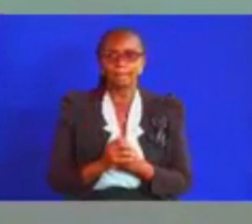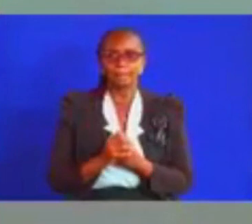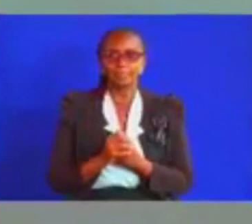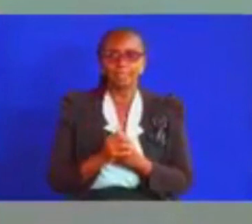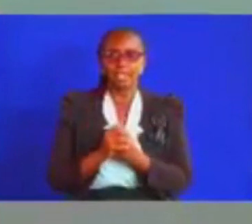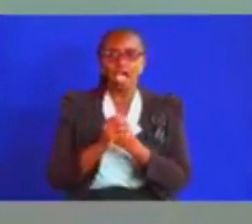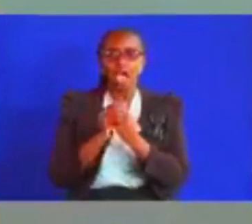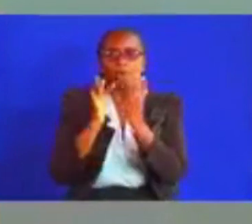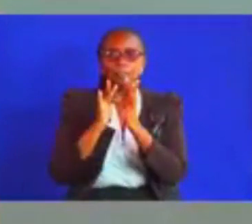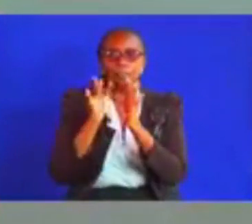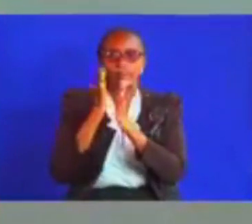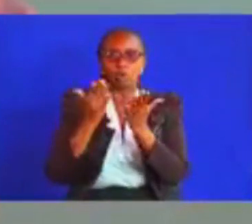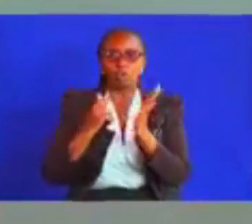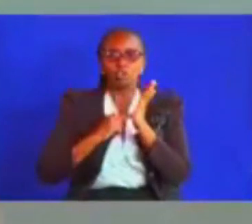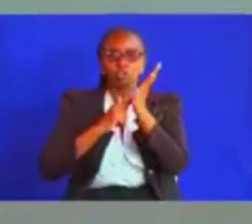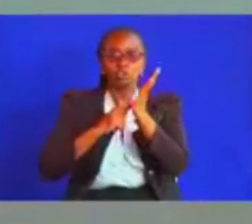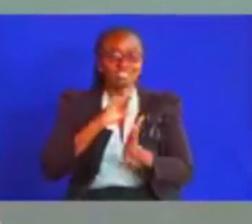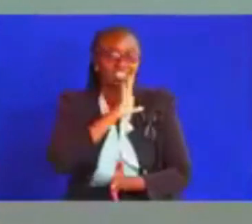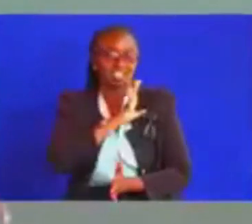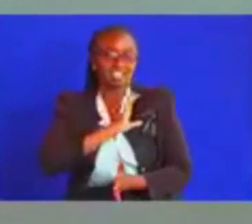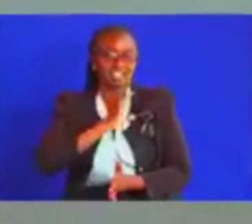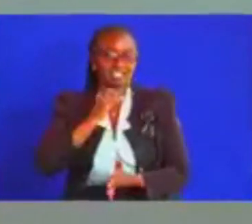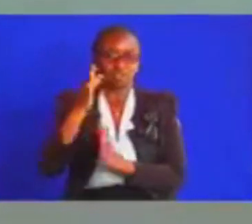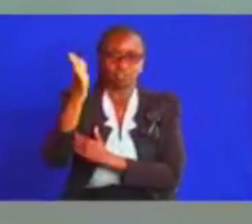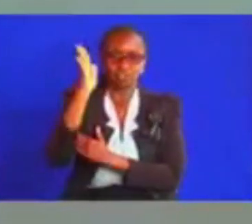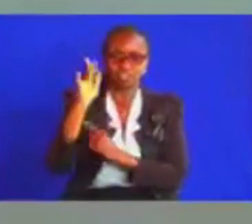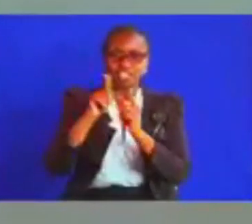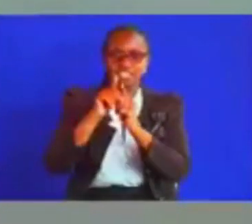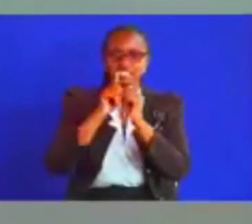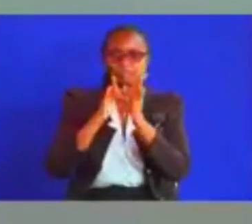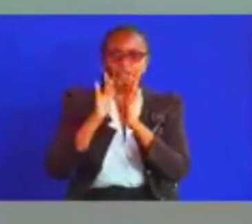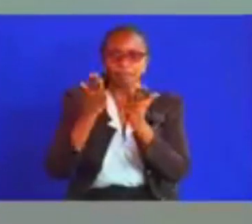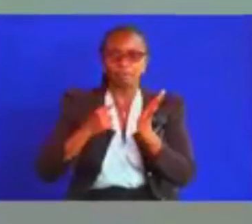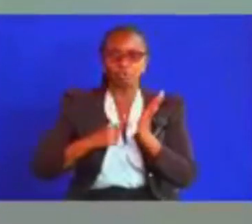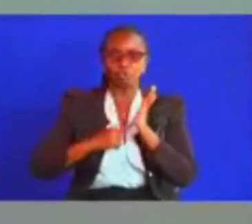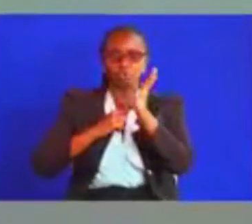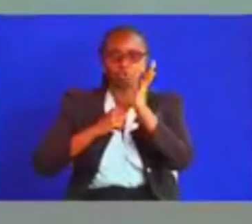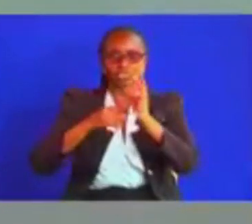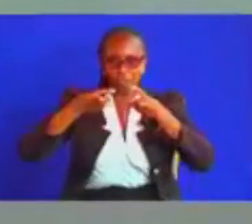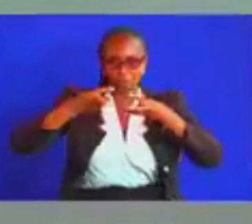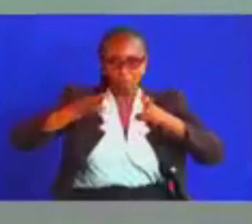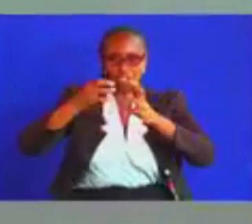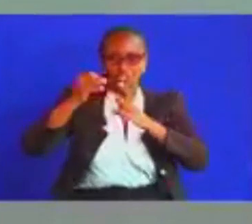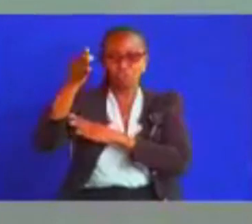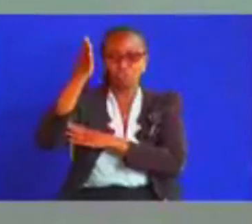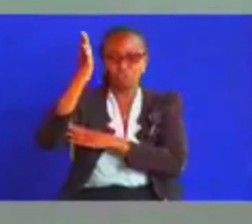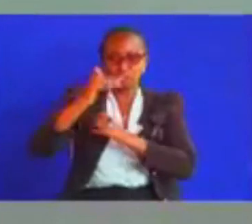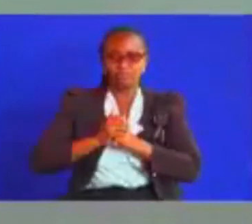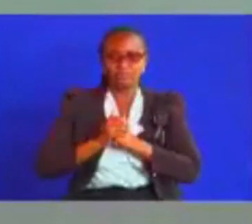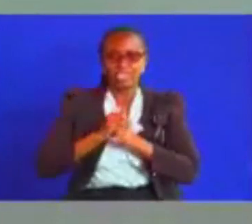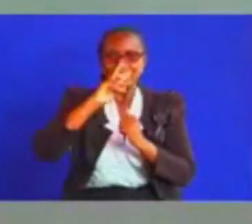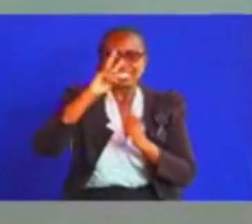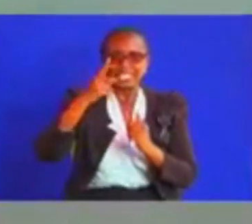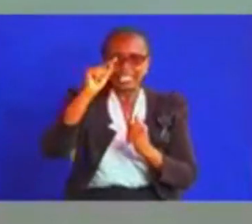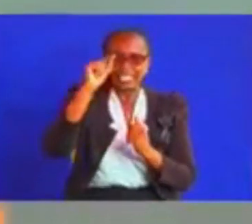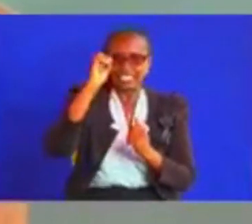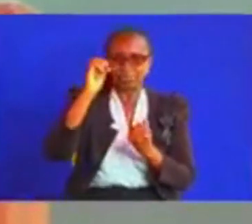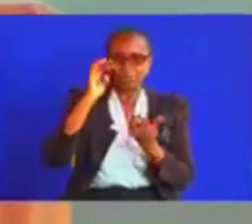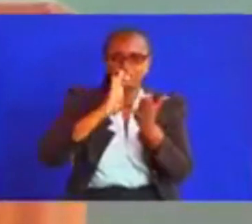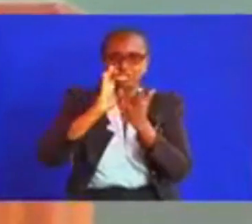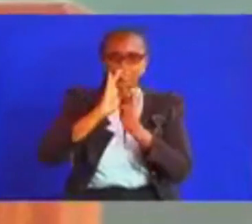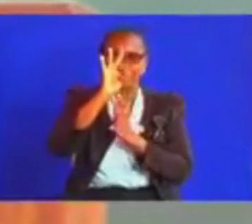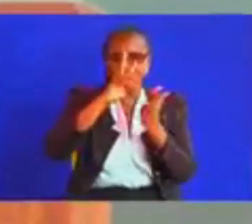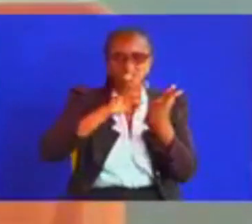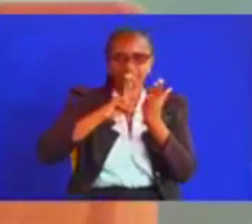Scripture reveals the character of God, and scripture reveals the methodologies of God. 2 Timothy chapter 3 from